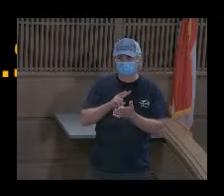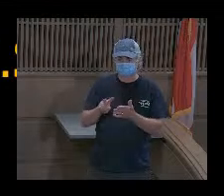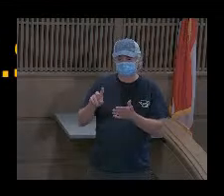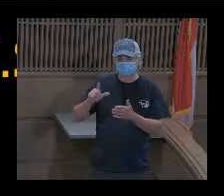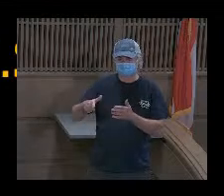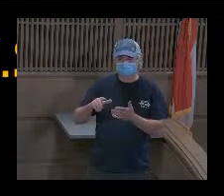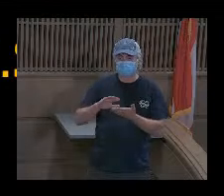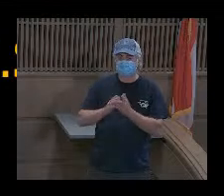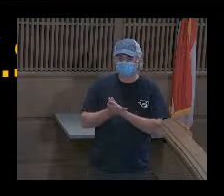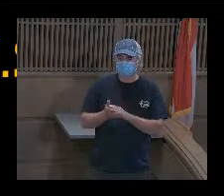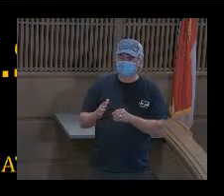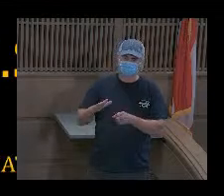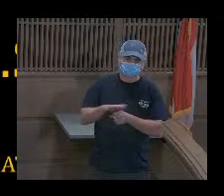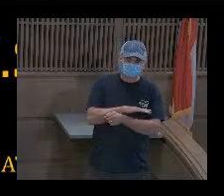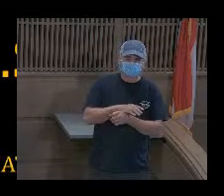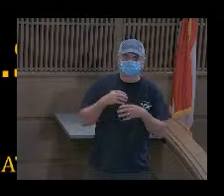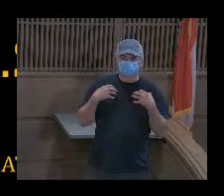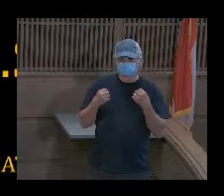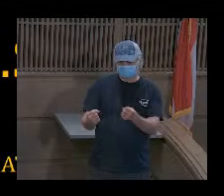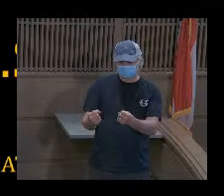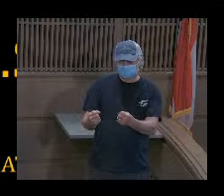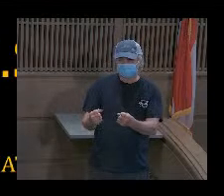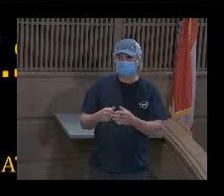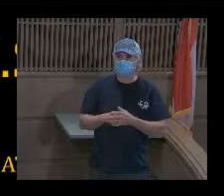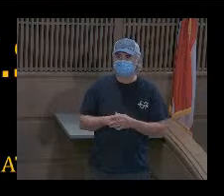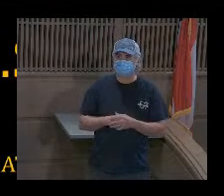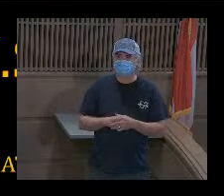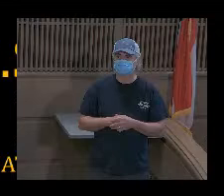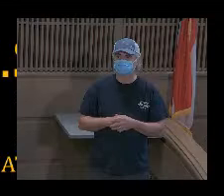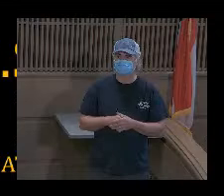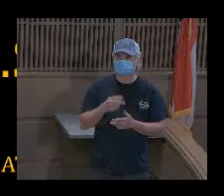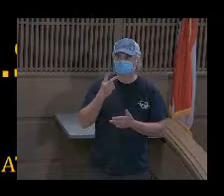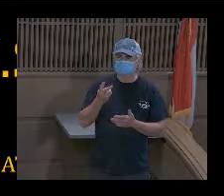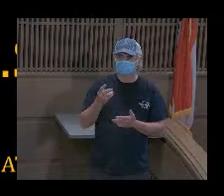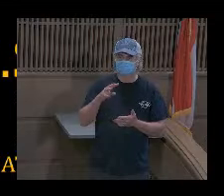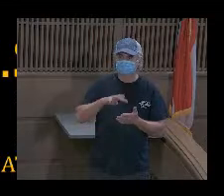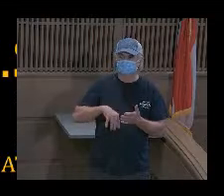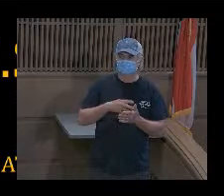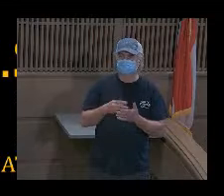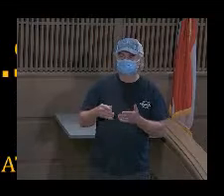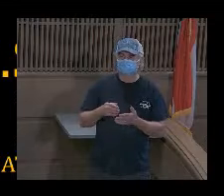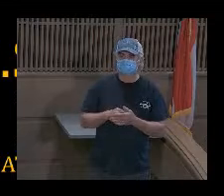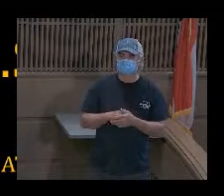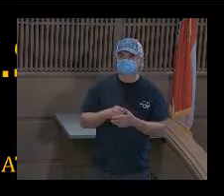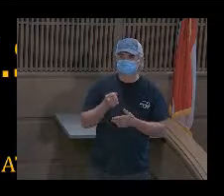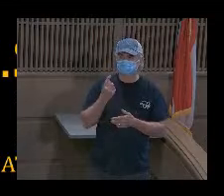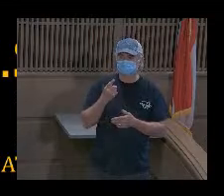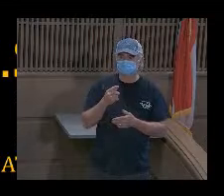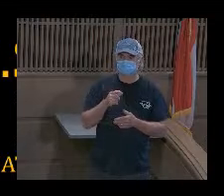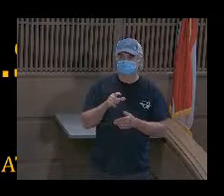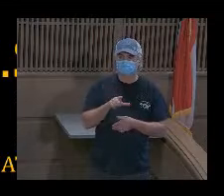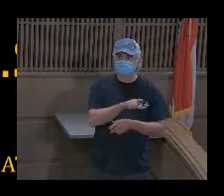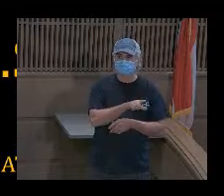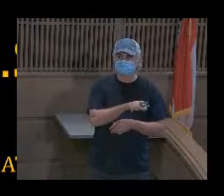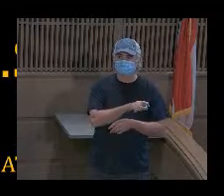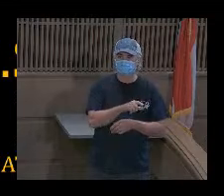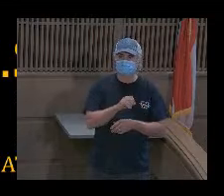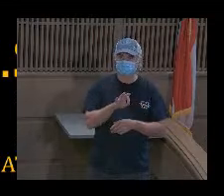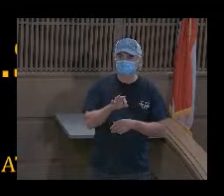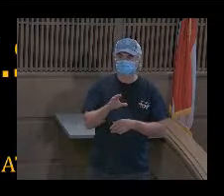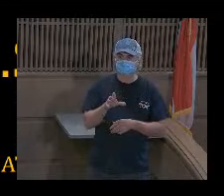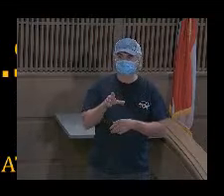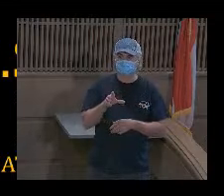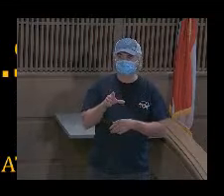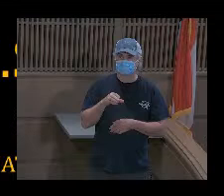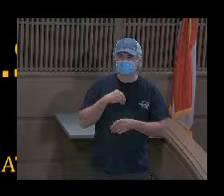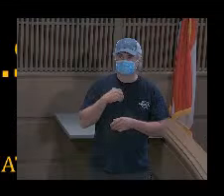we're looking at a time frame. Here's a schedule, and I want you to look on the left. If you get the shot